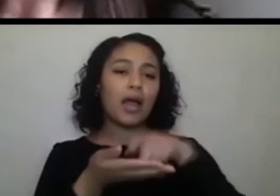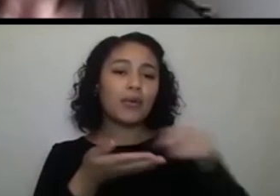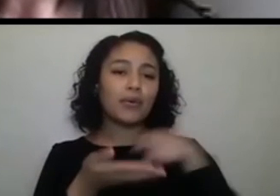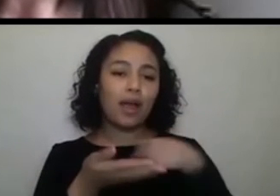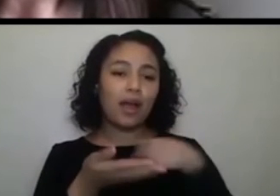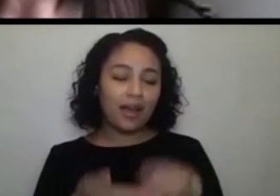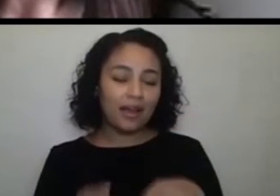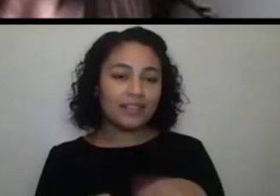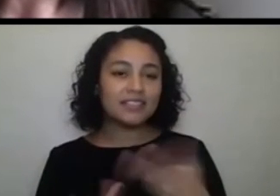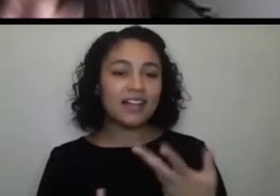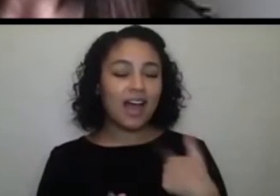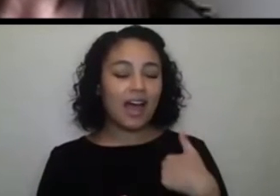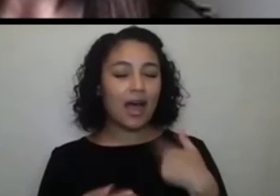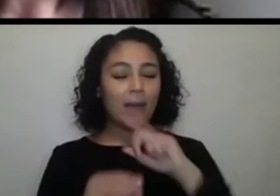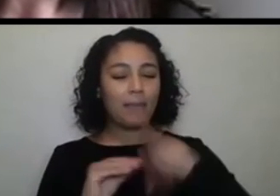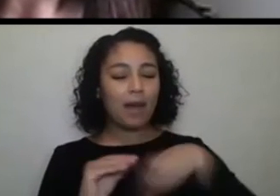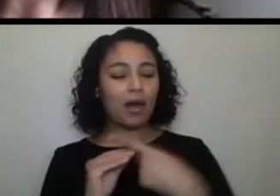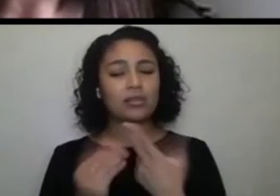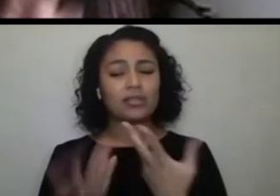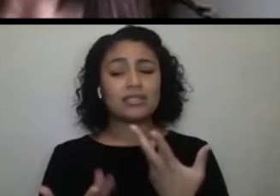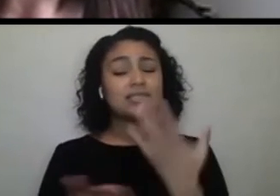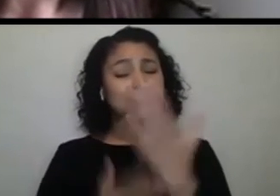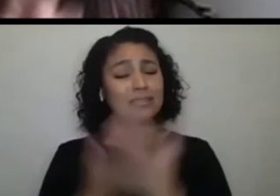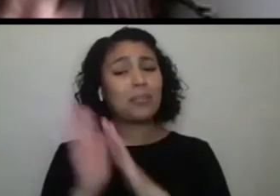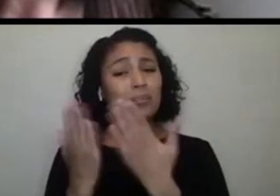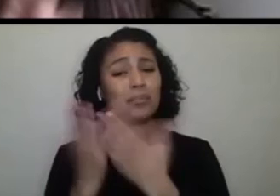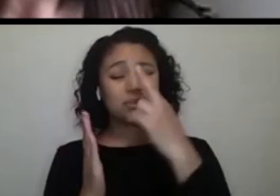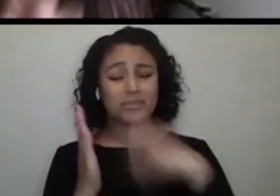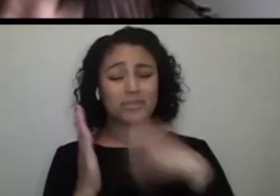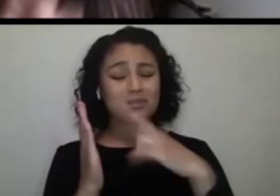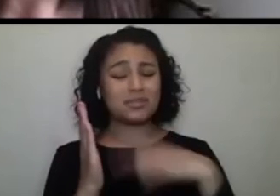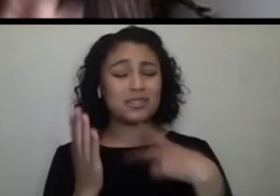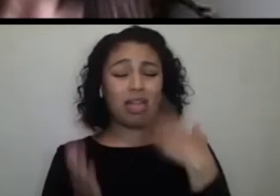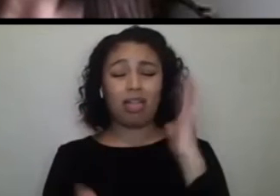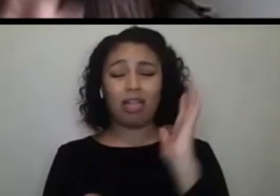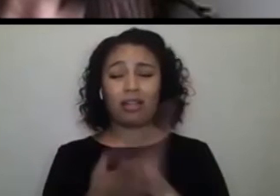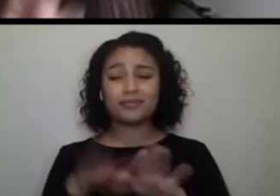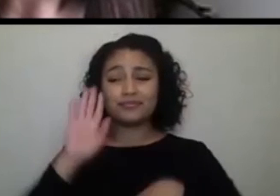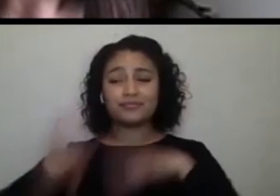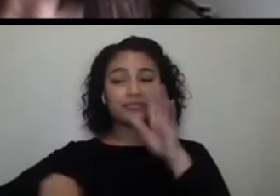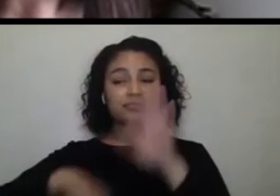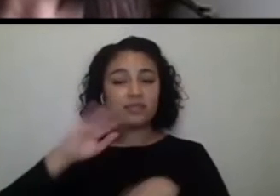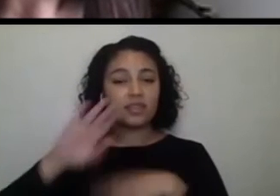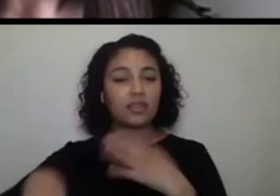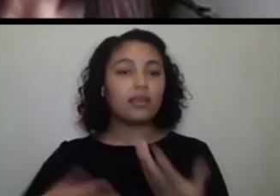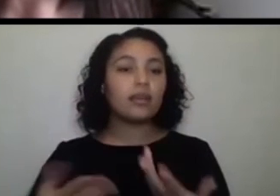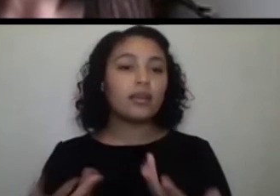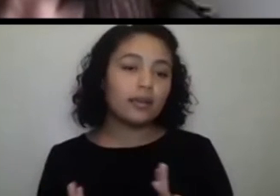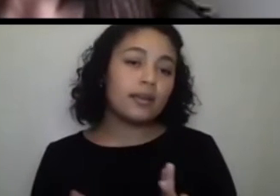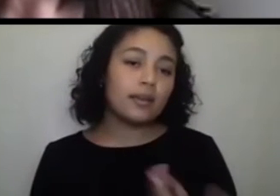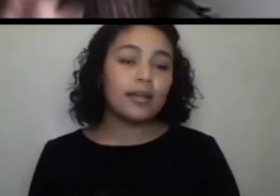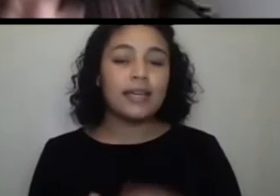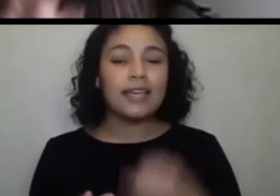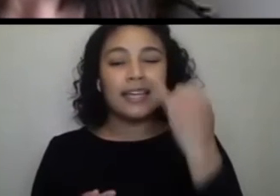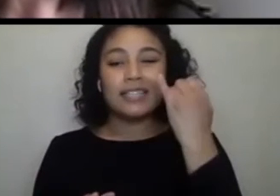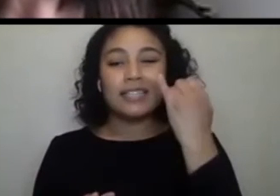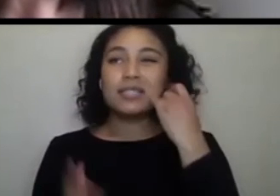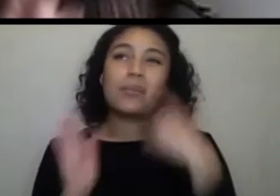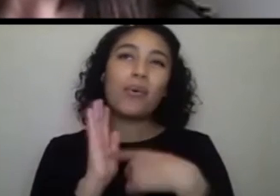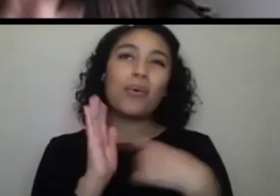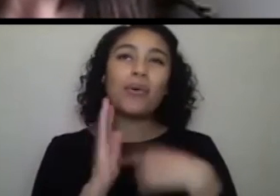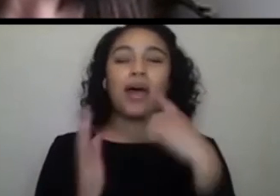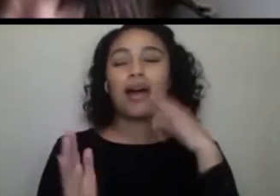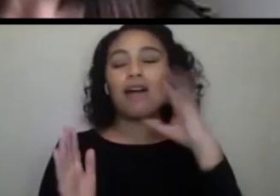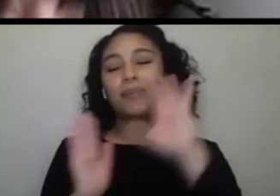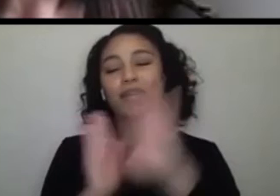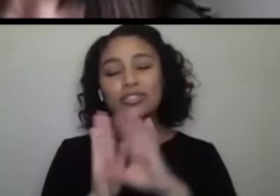reading for very young children. The whole point of the book, and if it is well illustrated, you're reading a picture book to a kid, and the kid